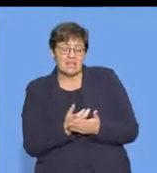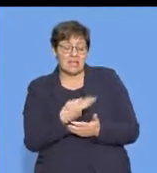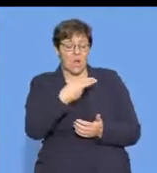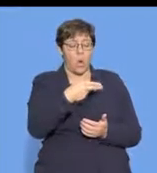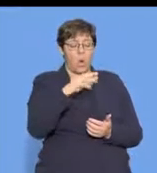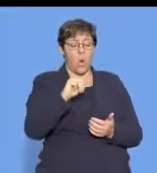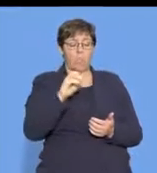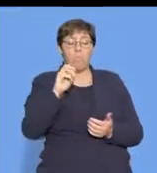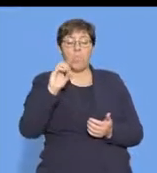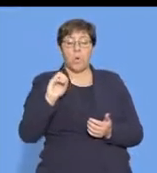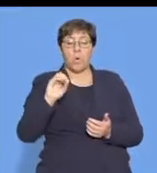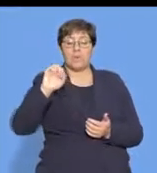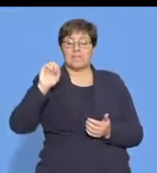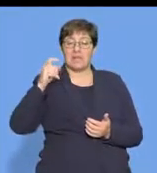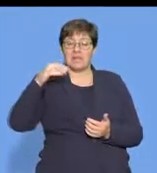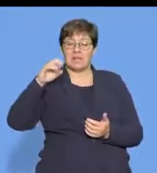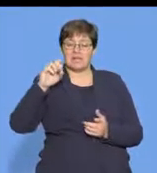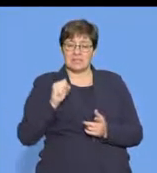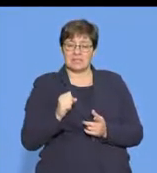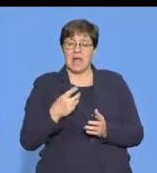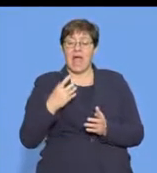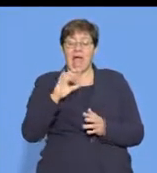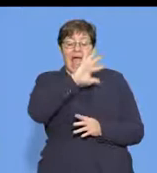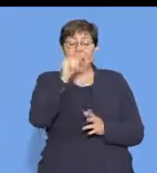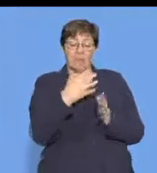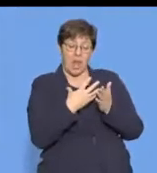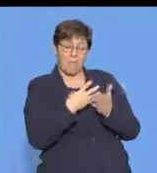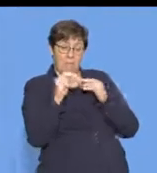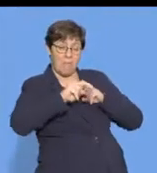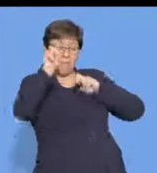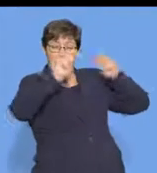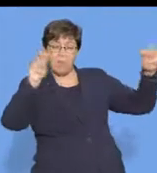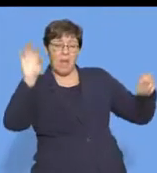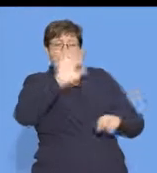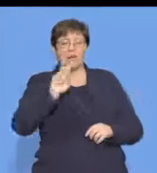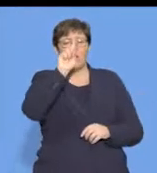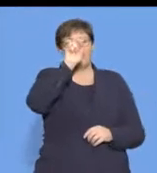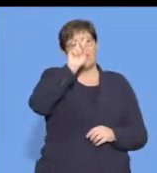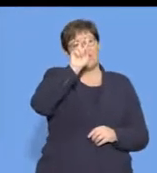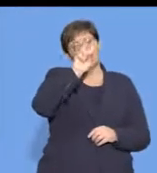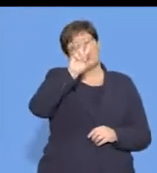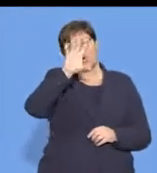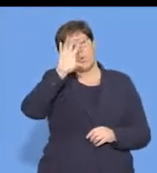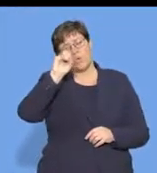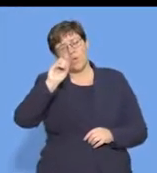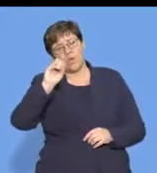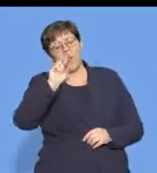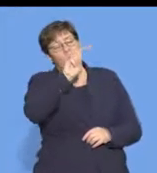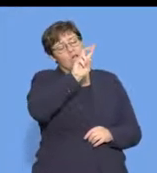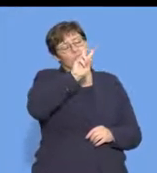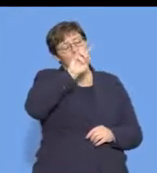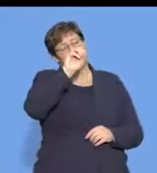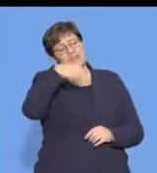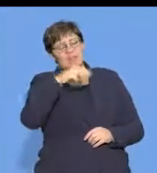between 120,000 and 60,000 years ago. Okay, so that is the hypothesis, or